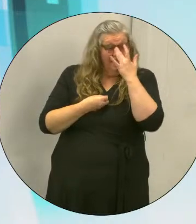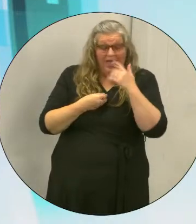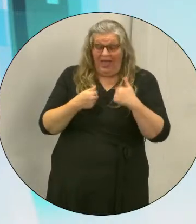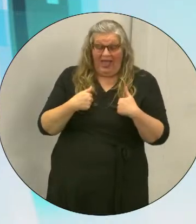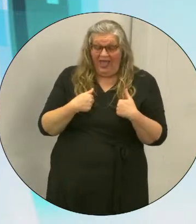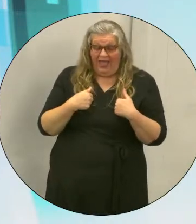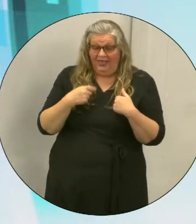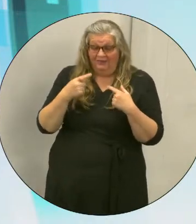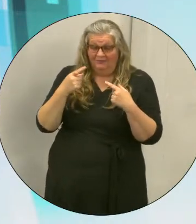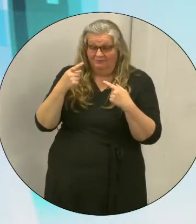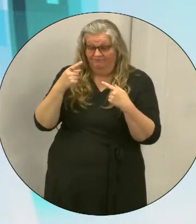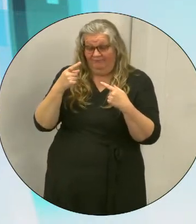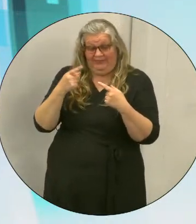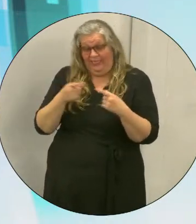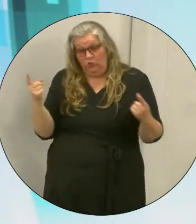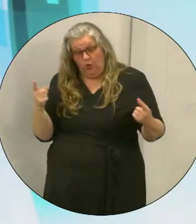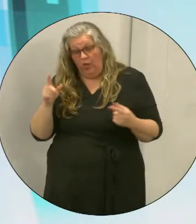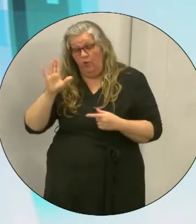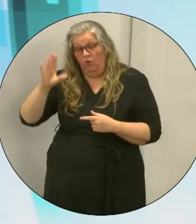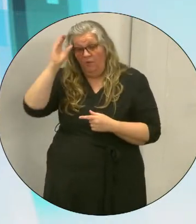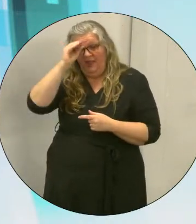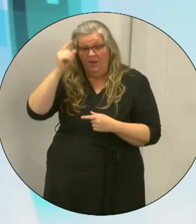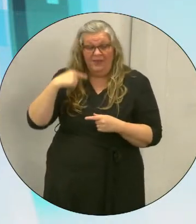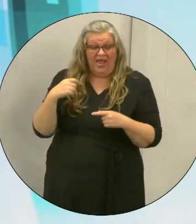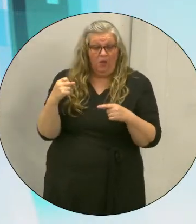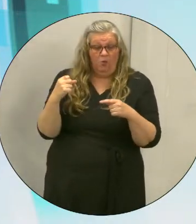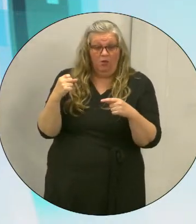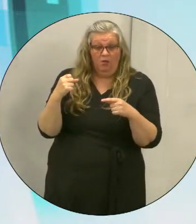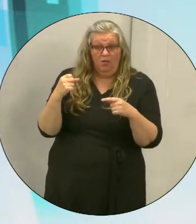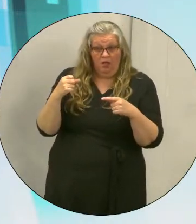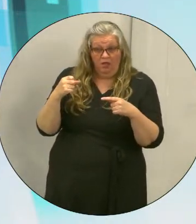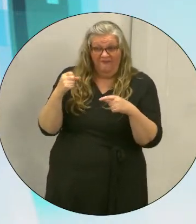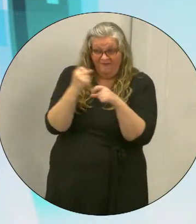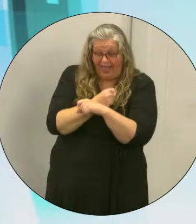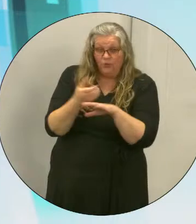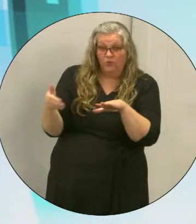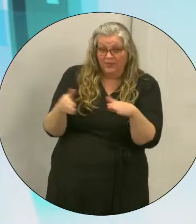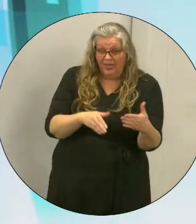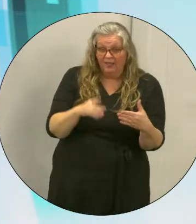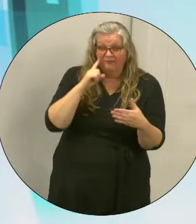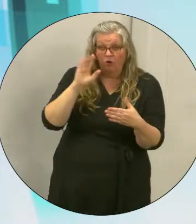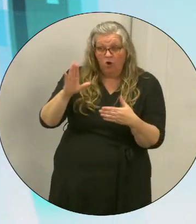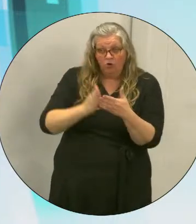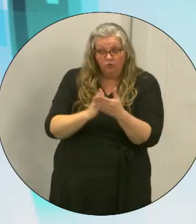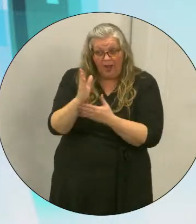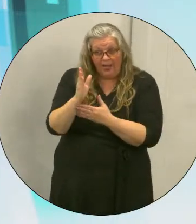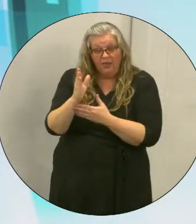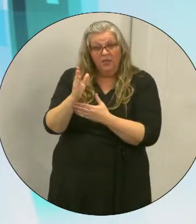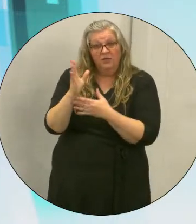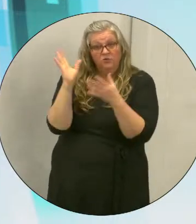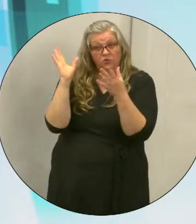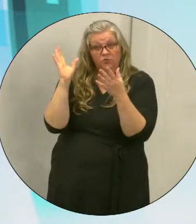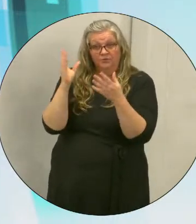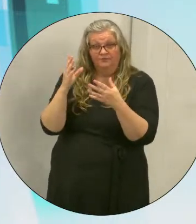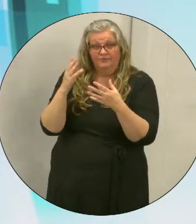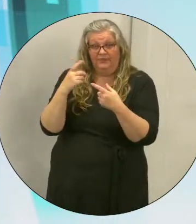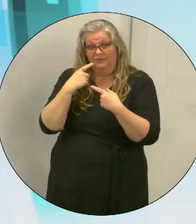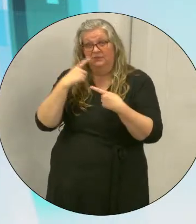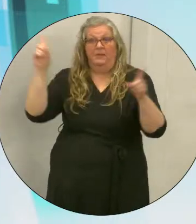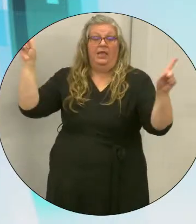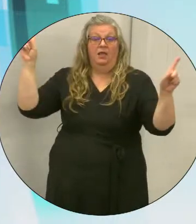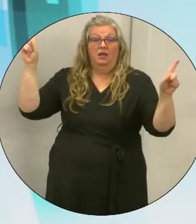with her opinion, I will fight to the death for her right to speak it. What she said, however, was a convenient